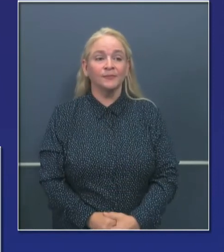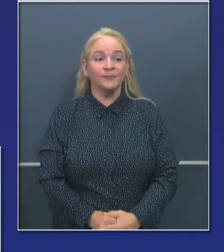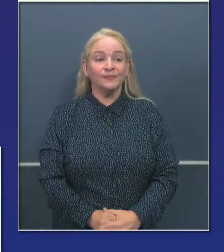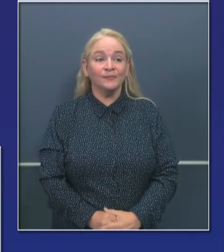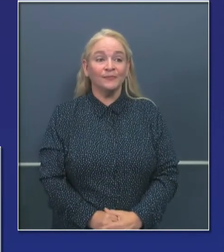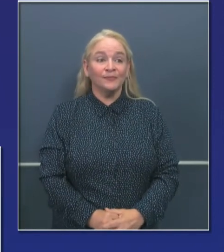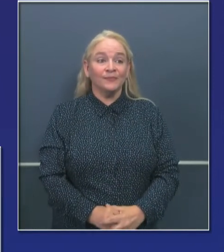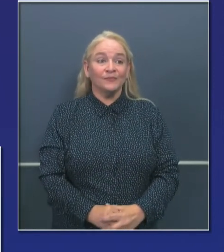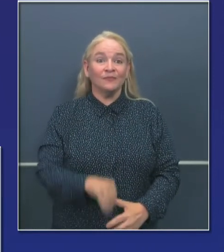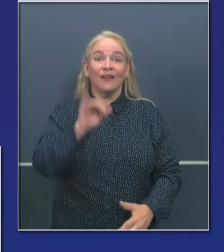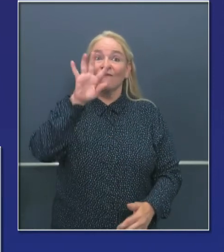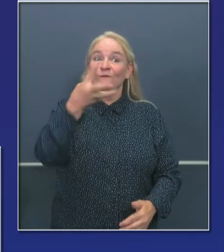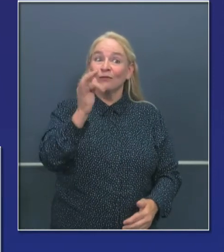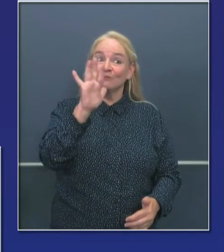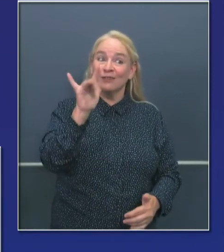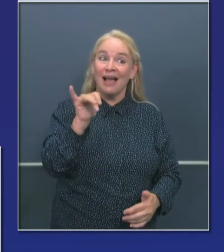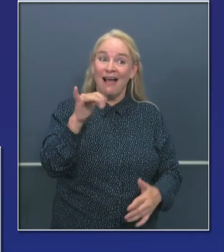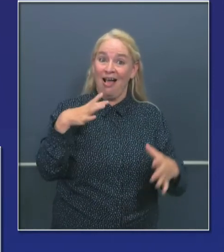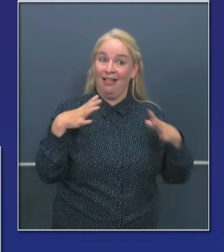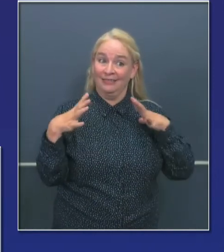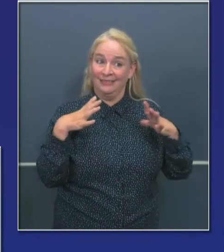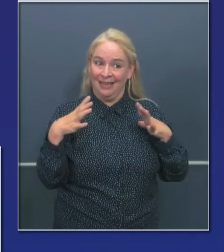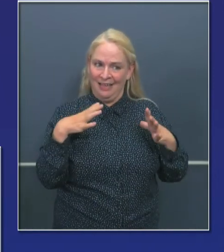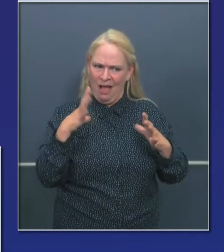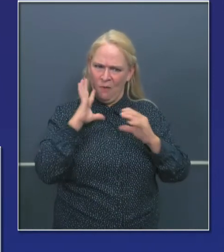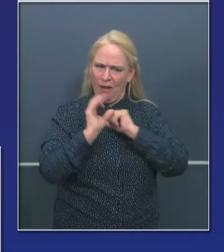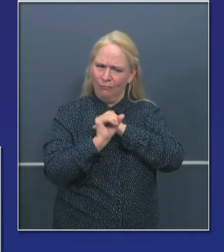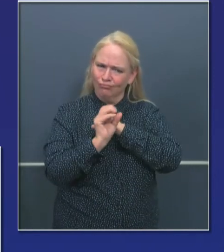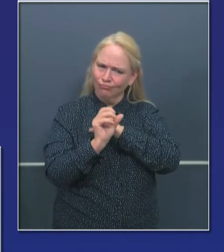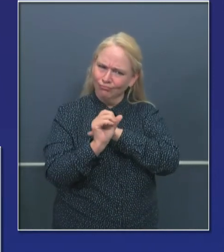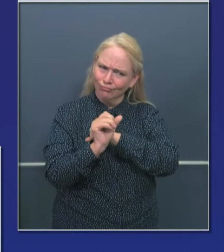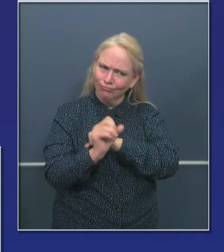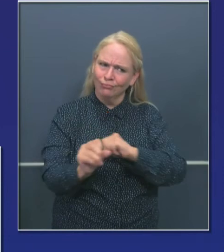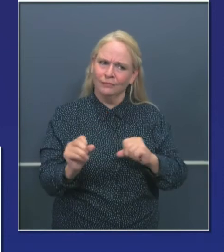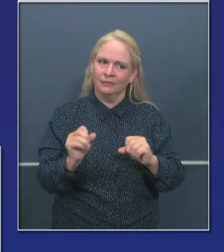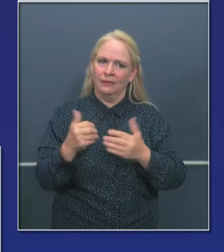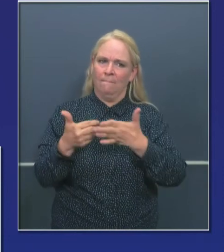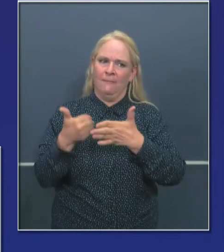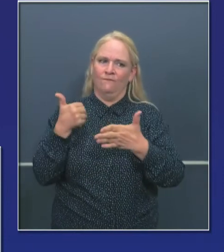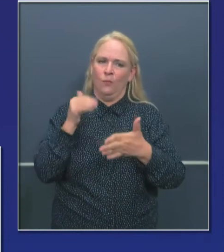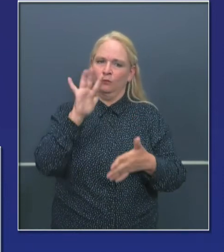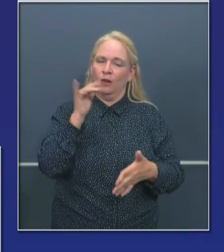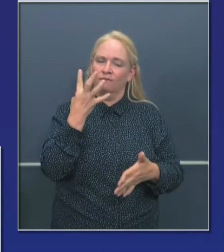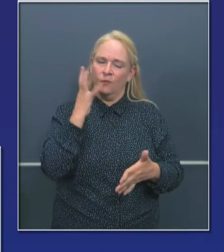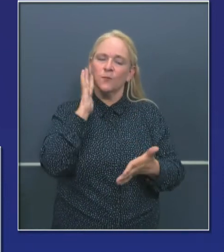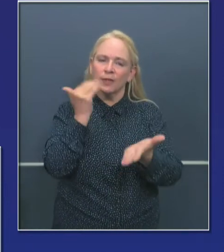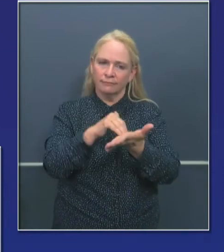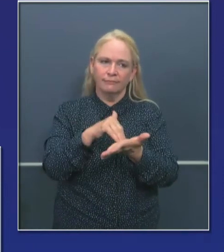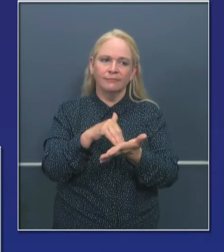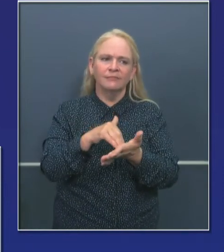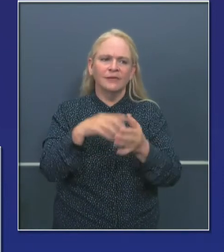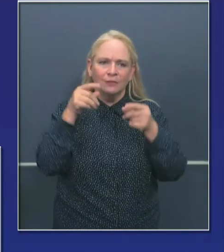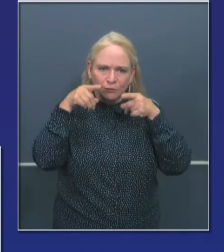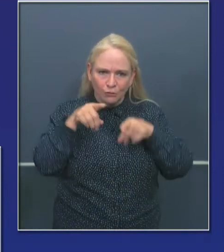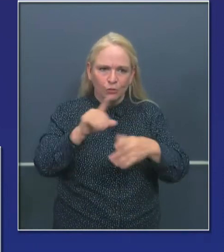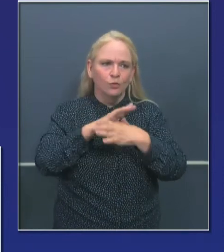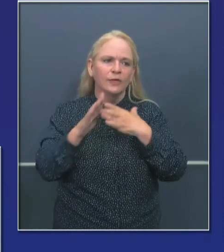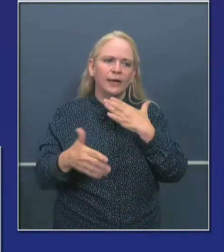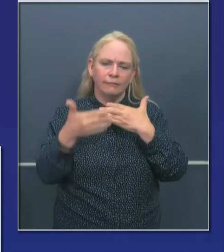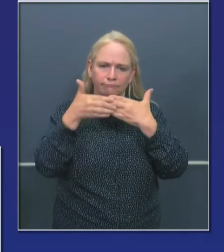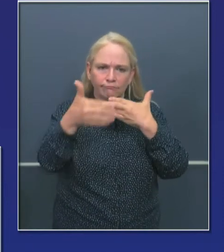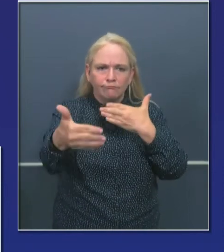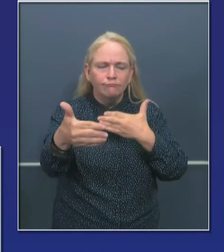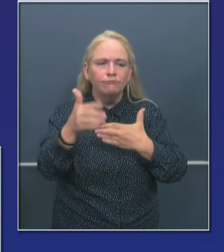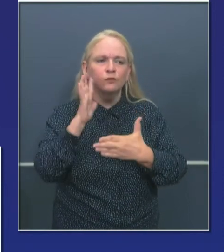4th of July holiday weekend. We want to get this done before the 4th of July holiday weekend and then well beyond until we